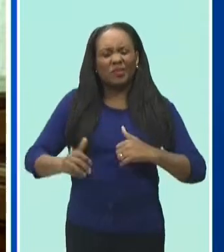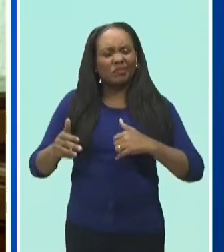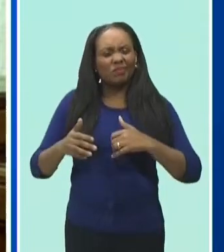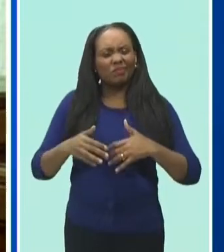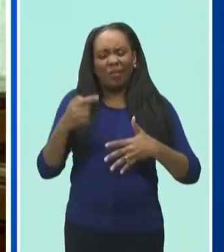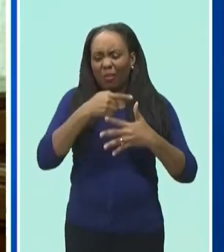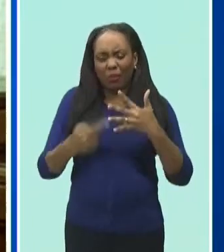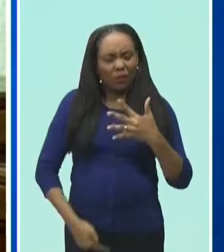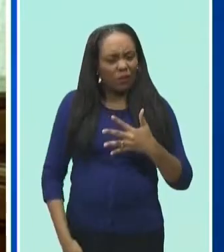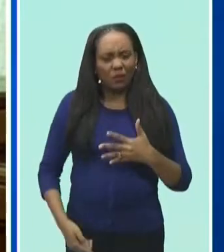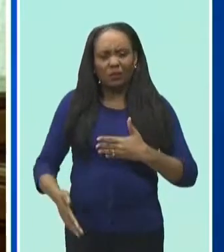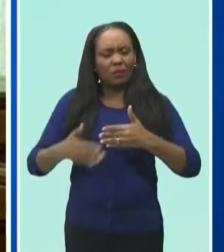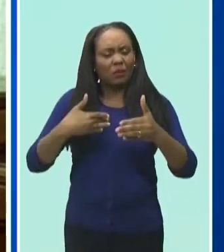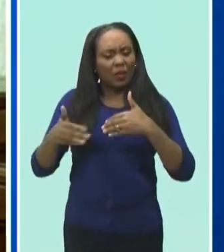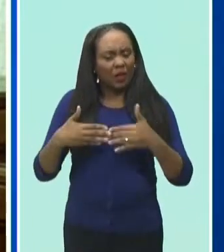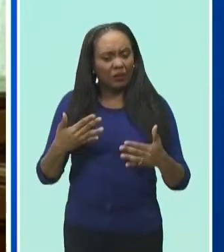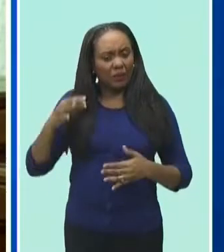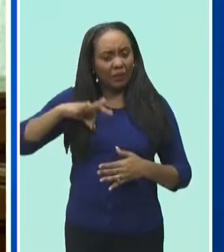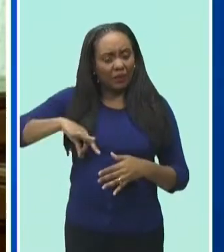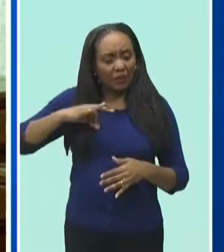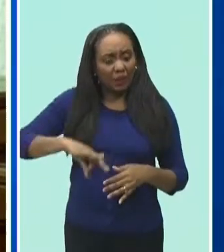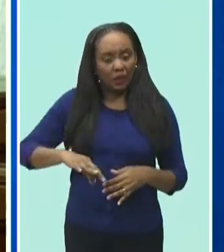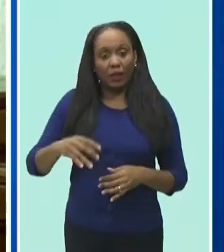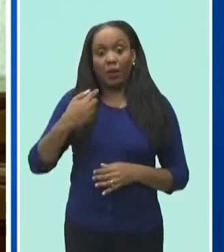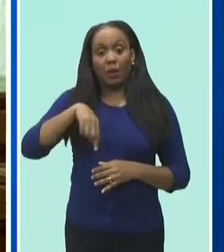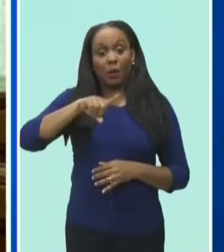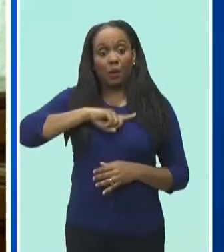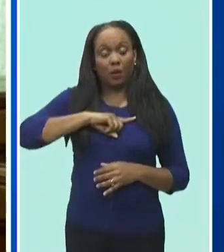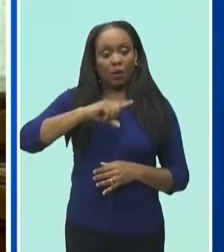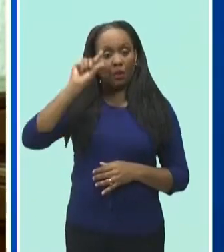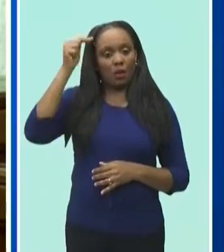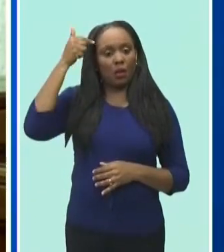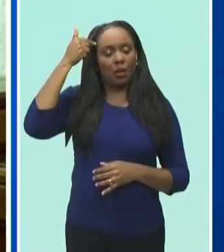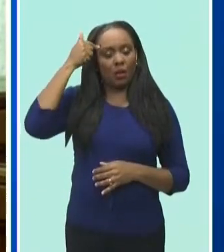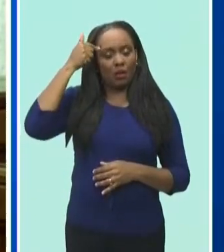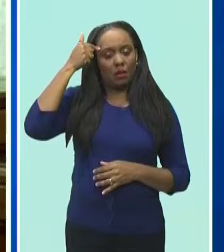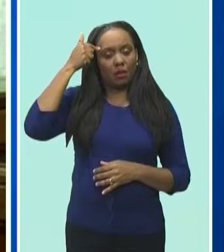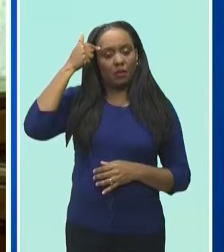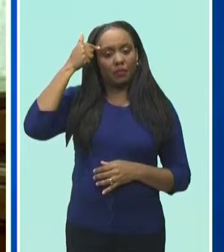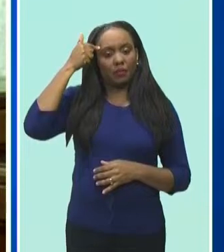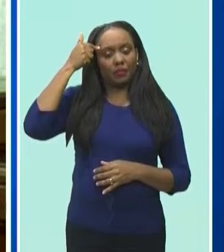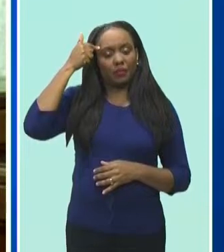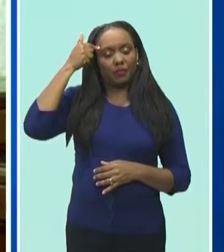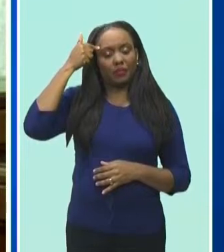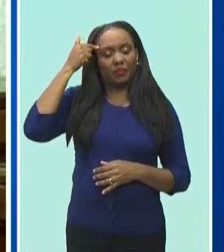may be, we as a government, Mr. Deputy Speaker, are